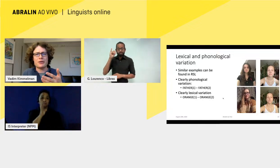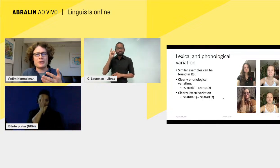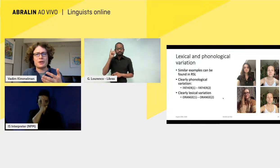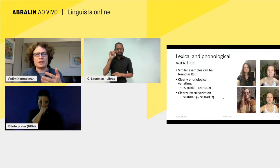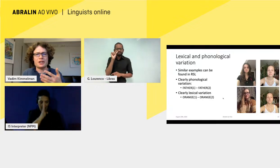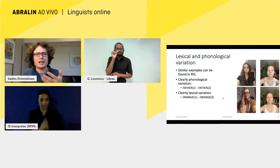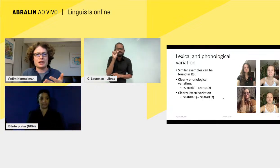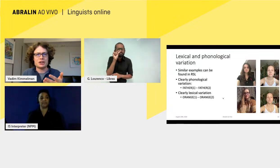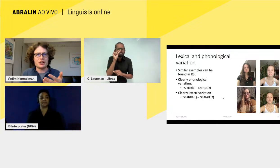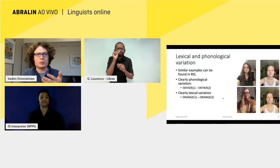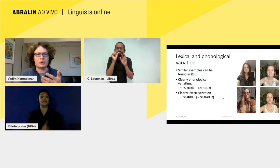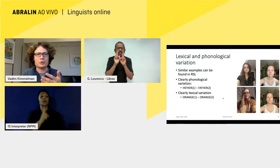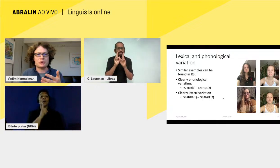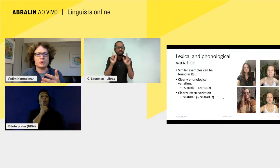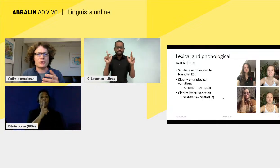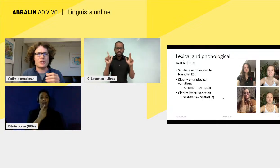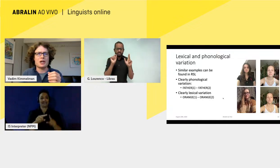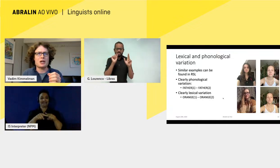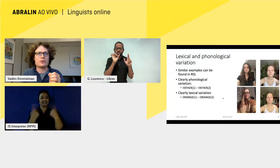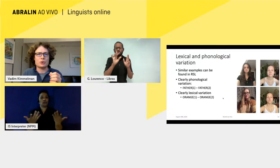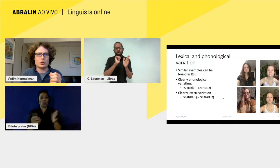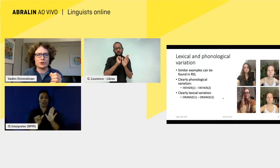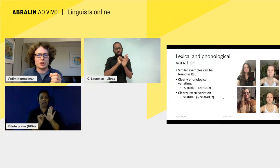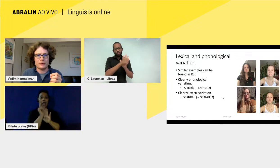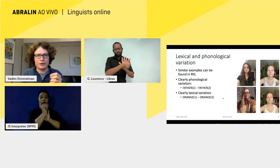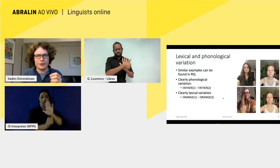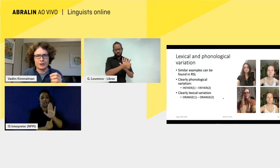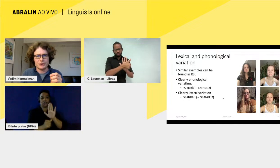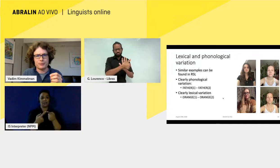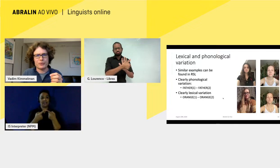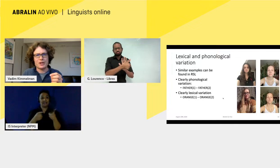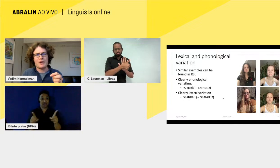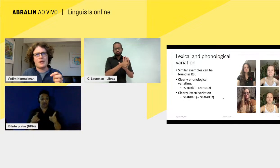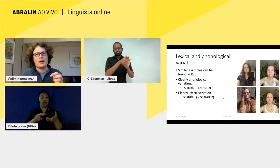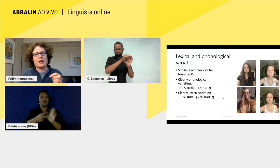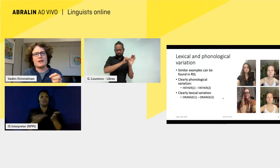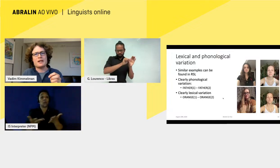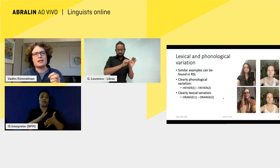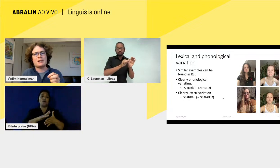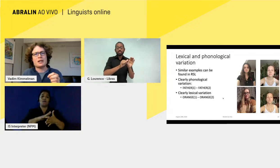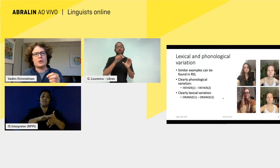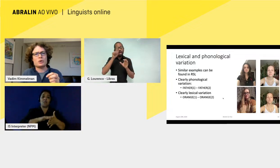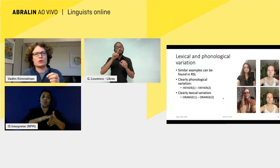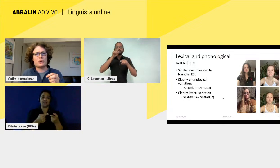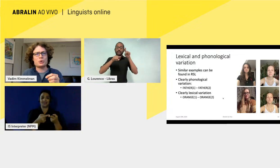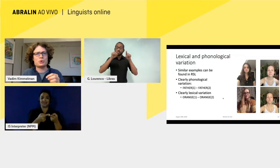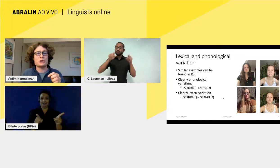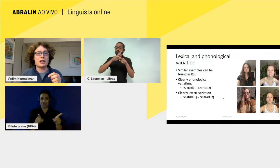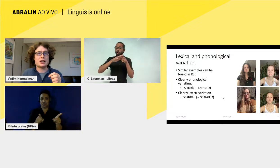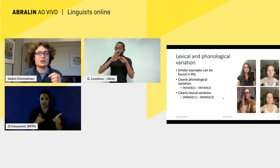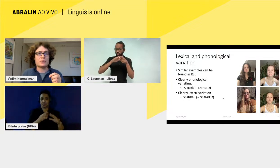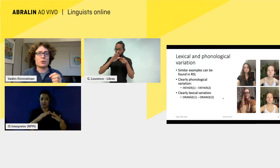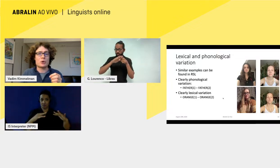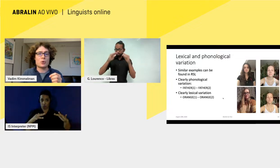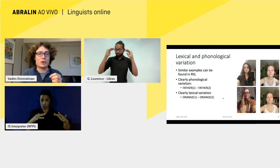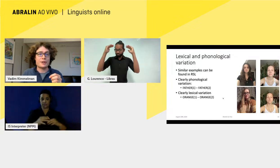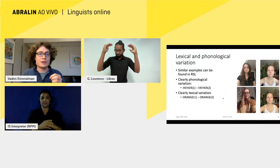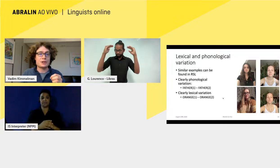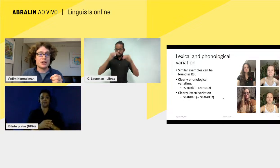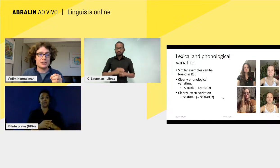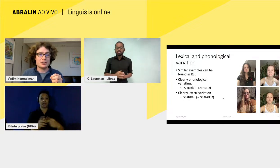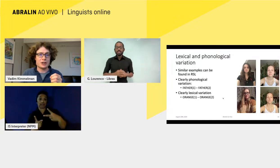from each other in hand shape, so they are phonological variants. And then I will show you two signs